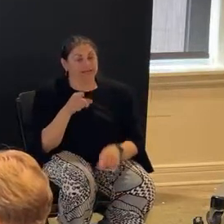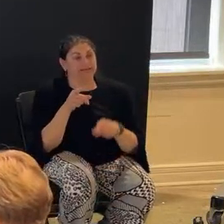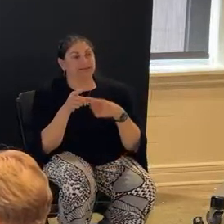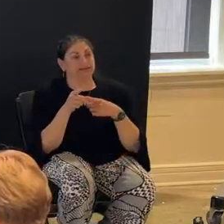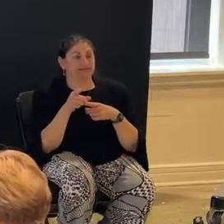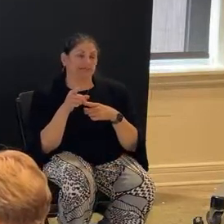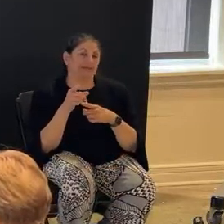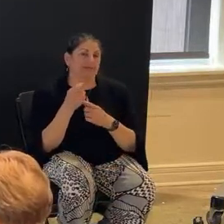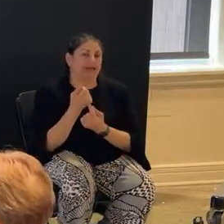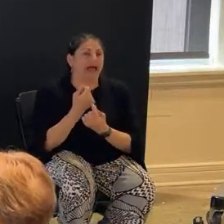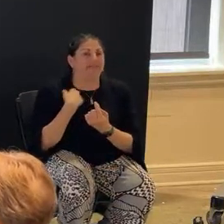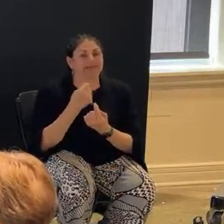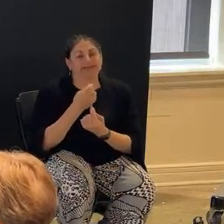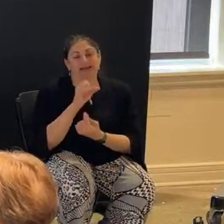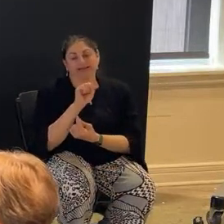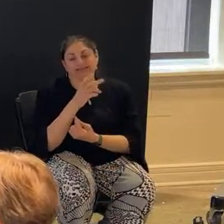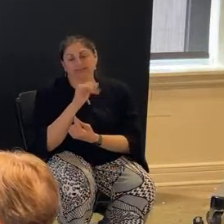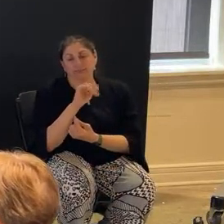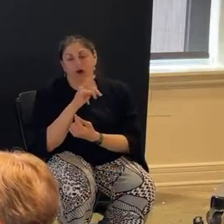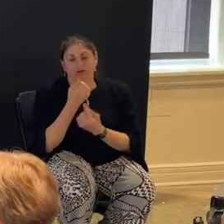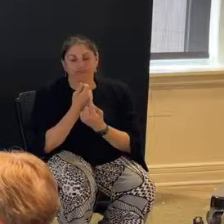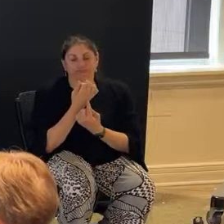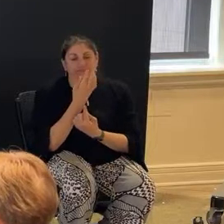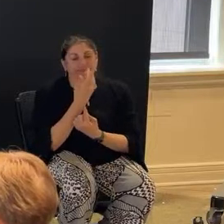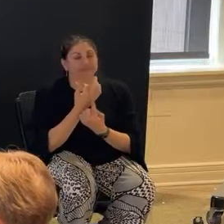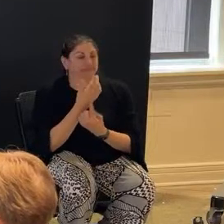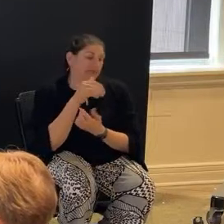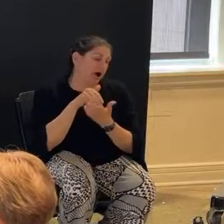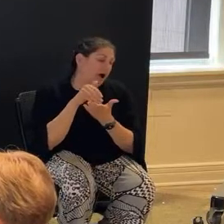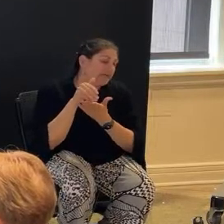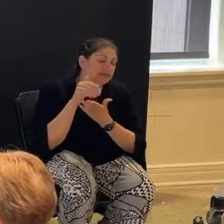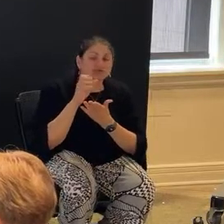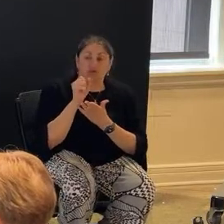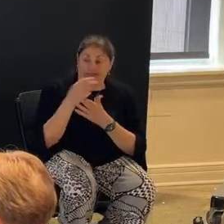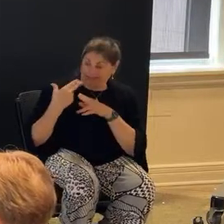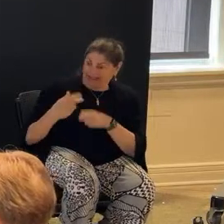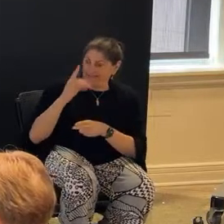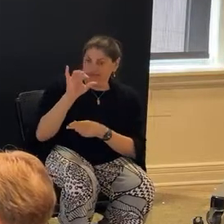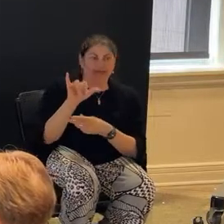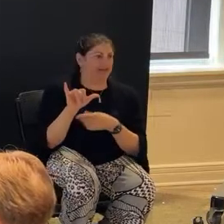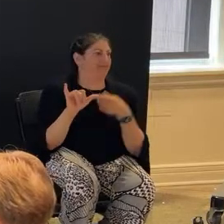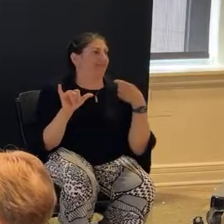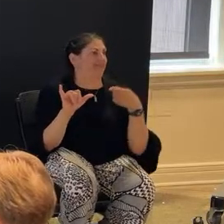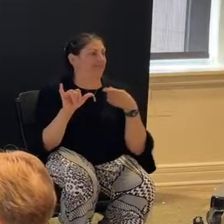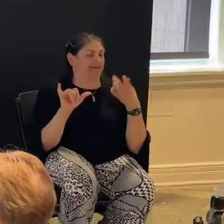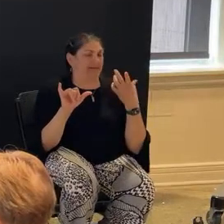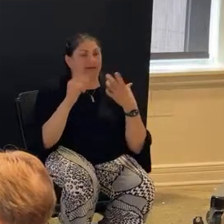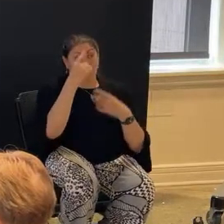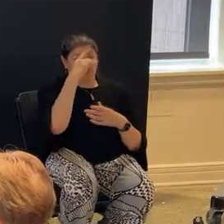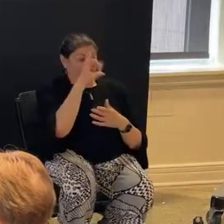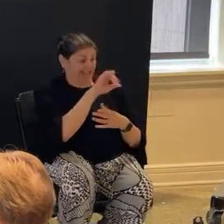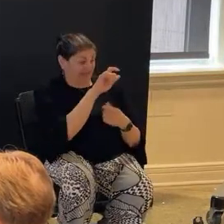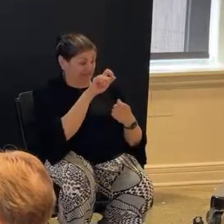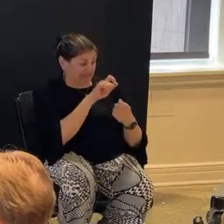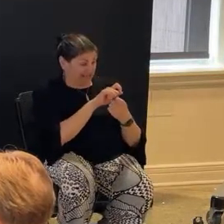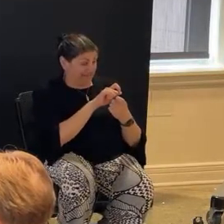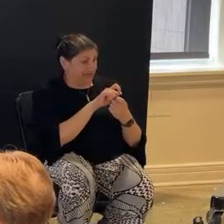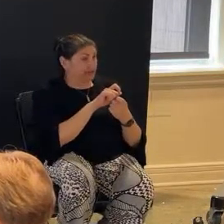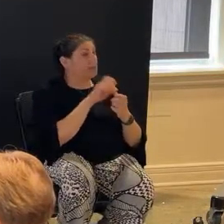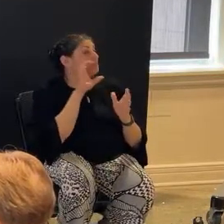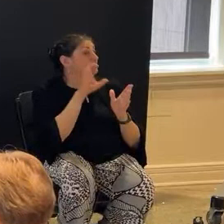Smoky Maw and things like that. And so, I mean, as for what, you know, that particular photo provides, it's